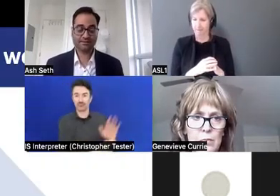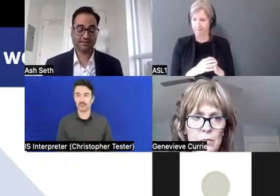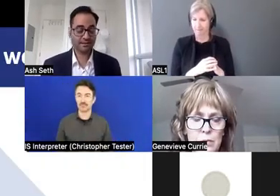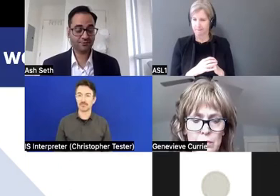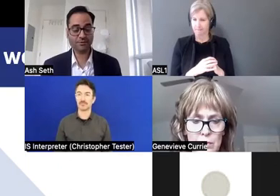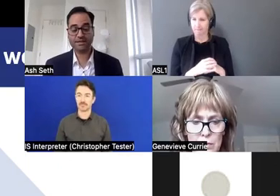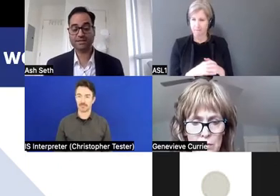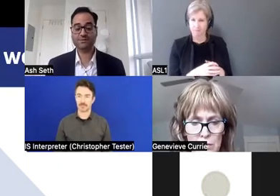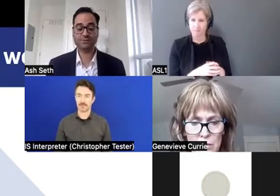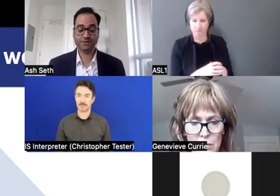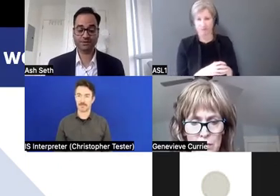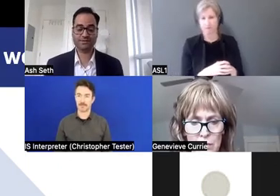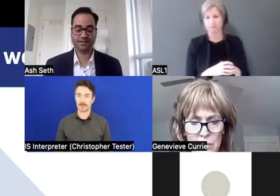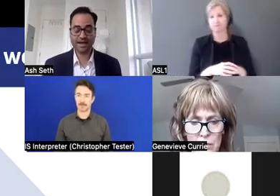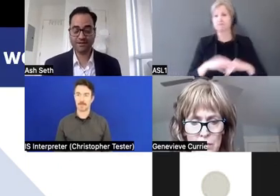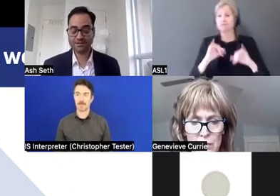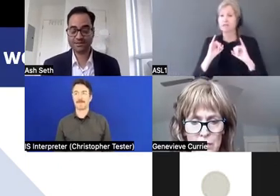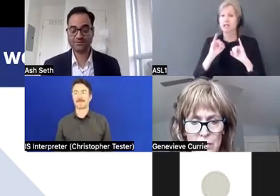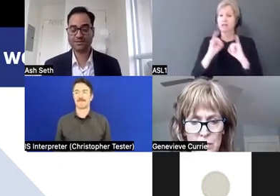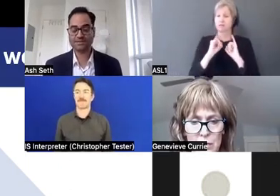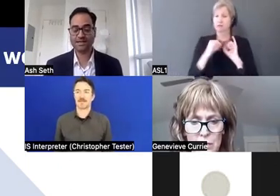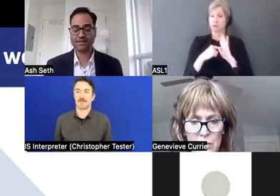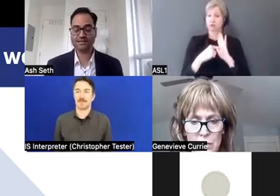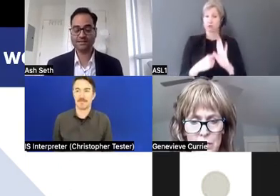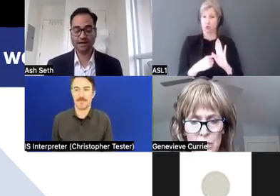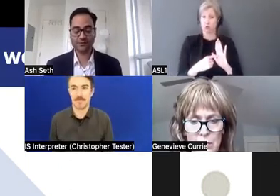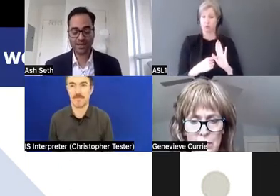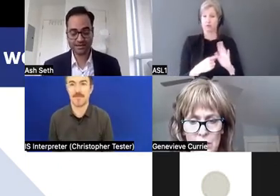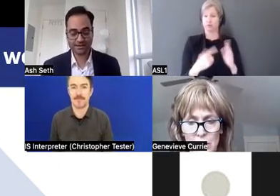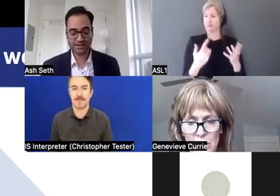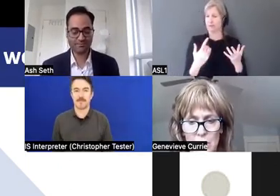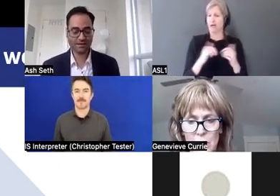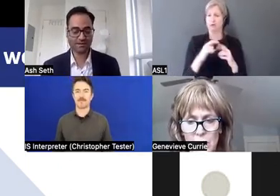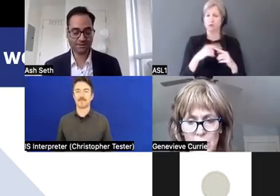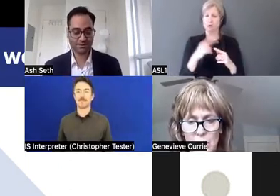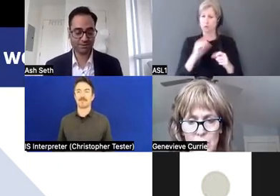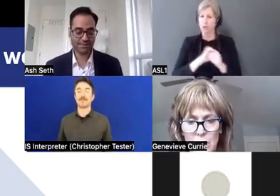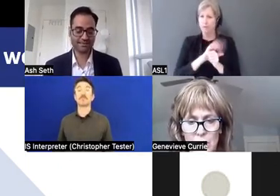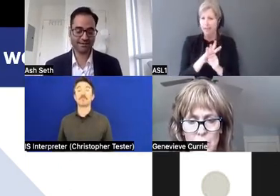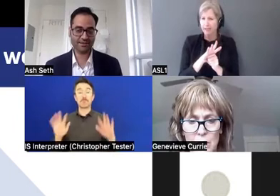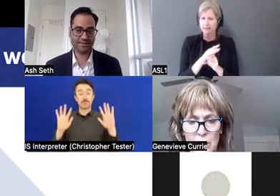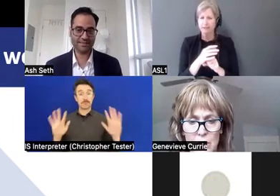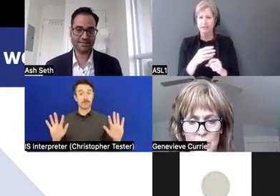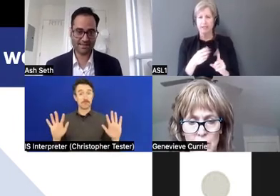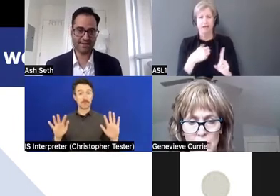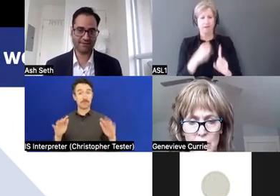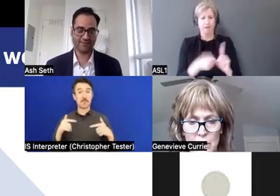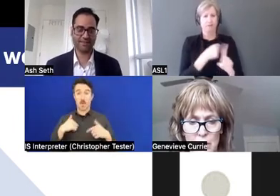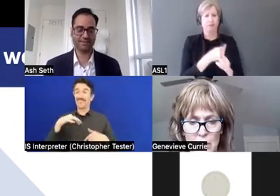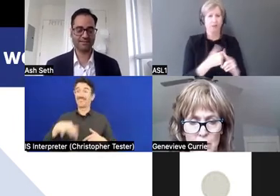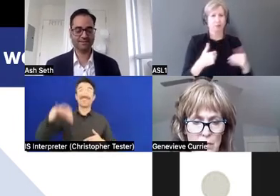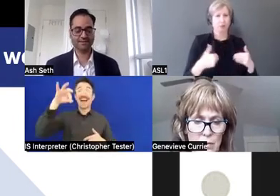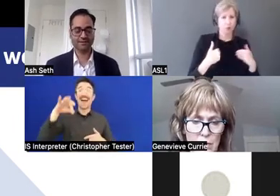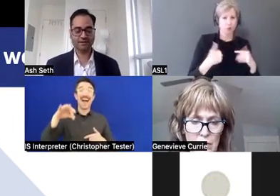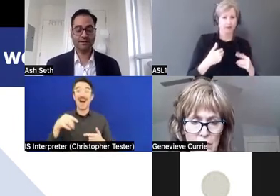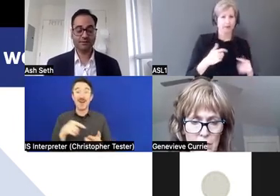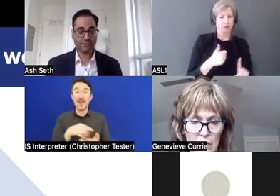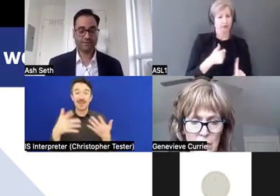The results from our interview enabled us to understand how the pandemic impacted youth with disabilities and their